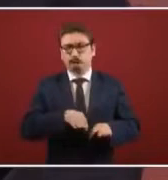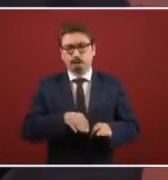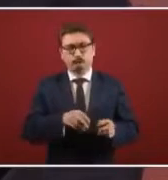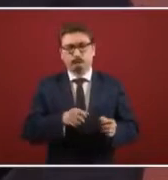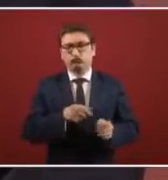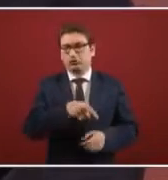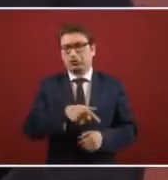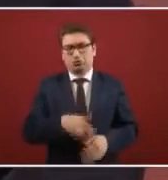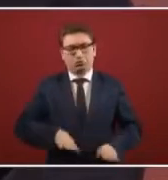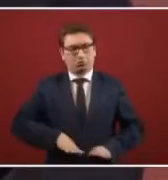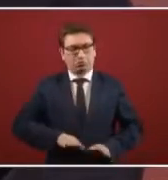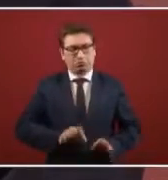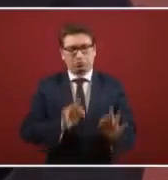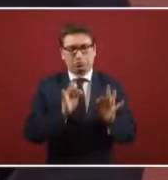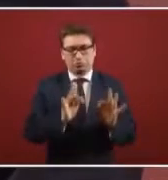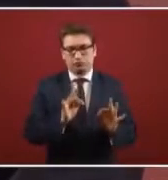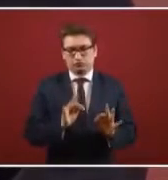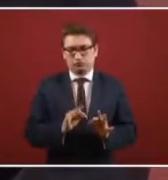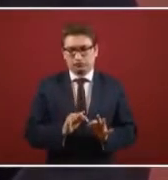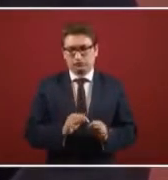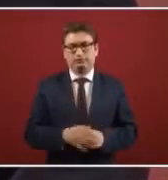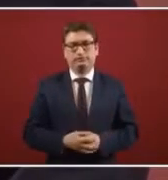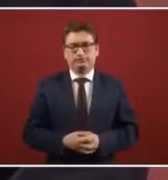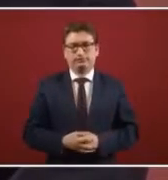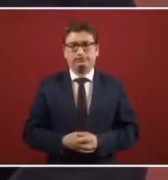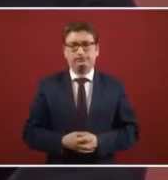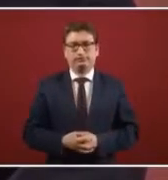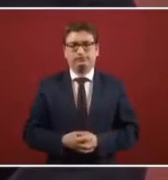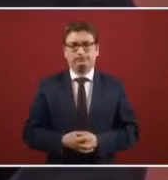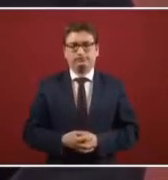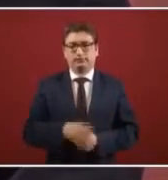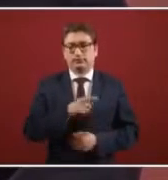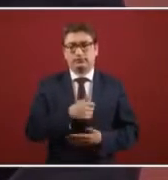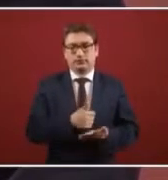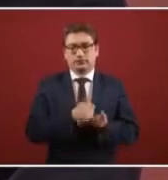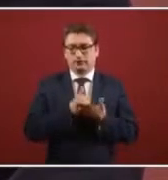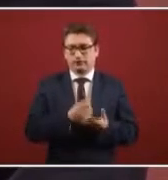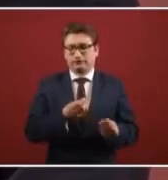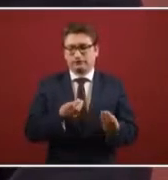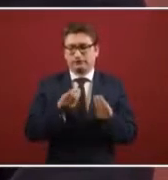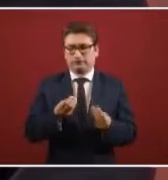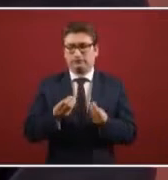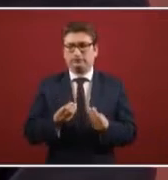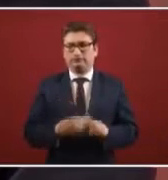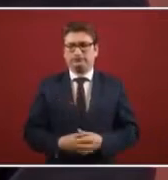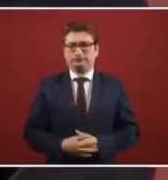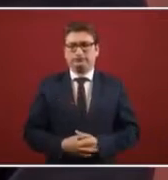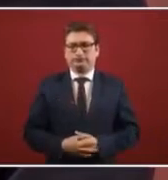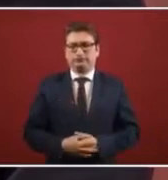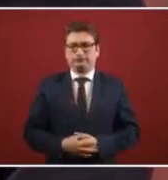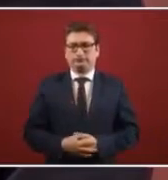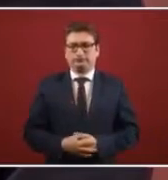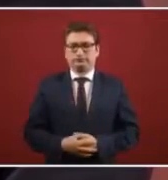that's exemplary, de primera. first rate. Me ayuda muchísimo. He helps me so much.